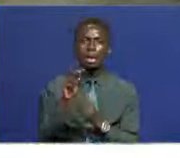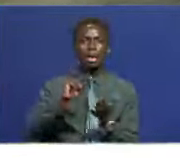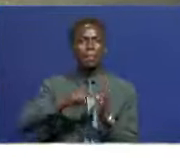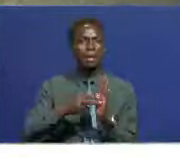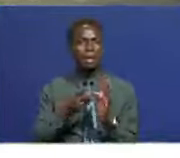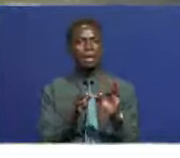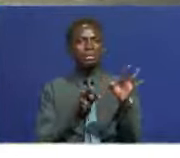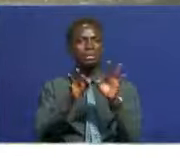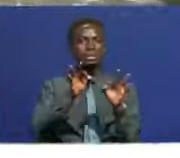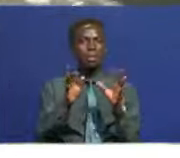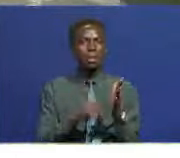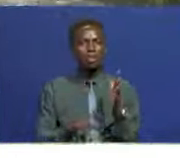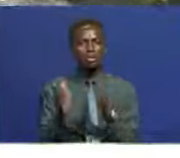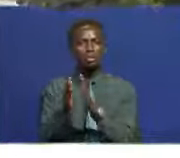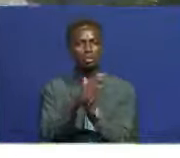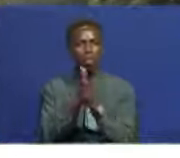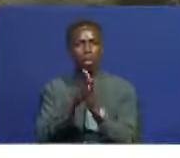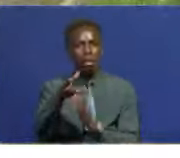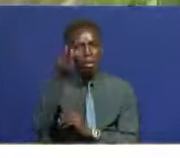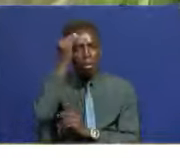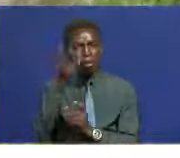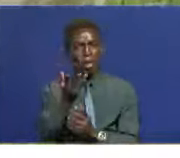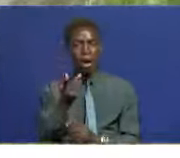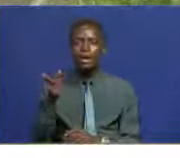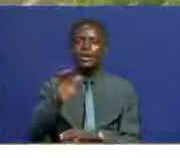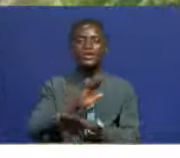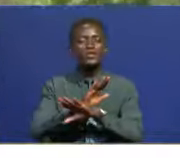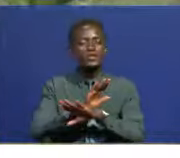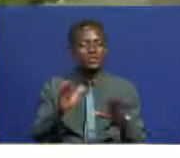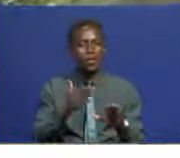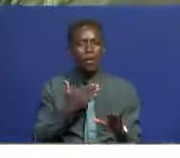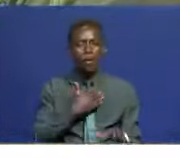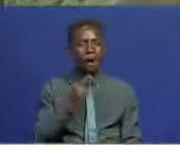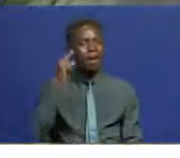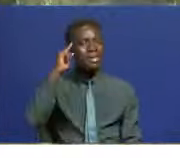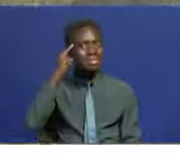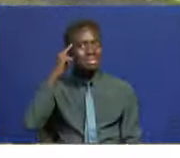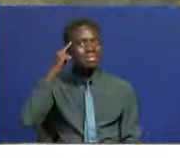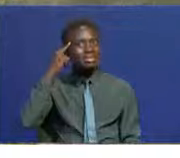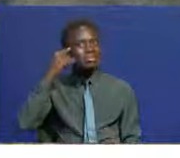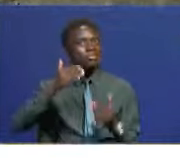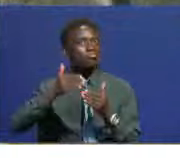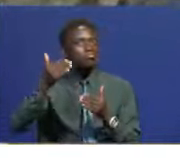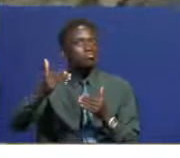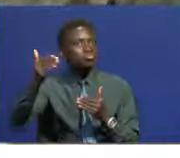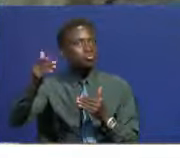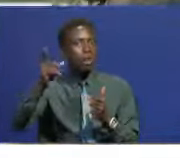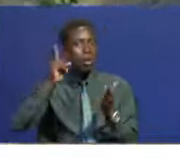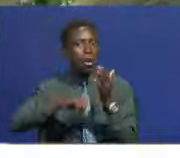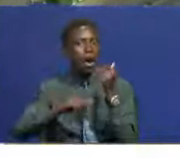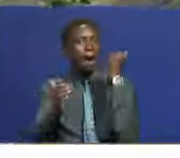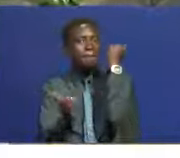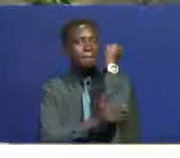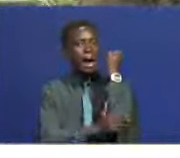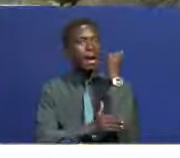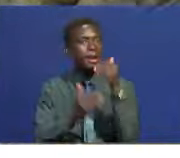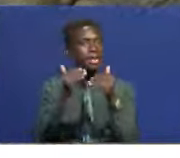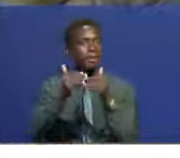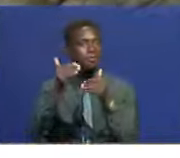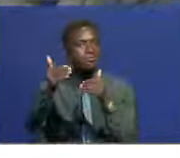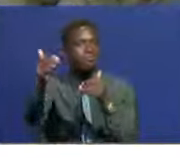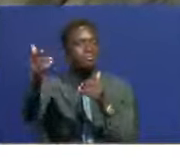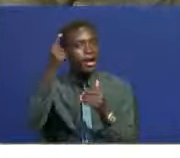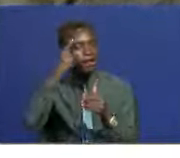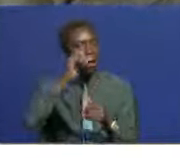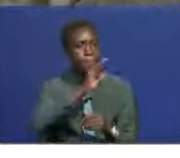put into any consideration anything that will going to be the consequences of